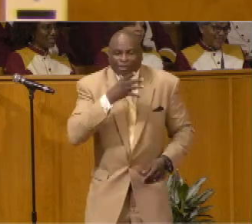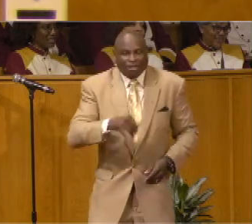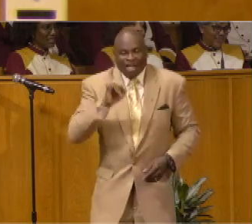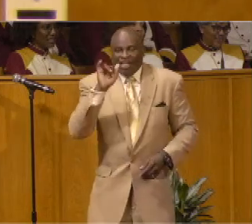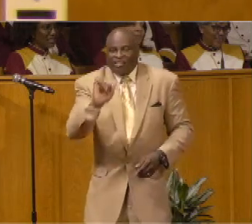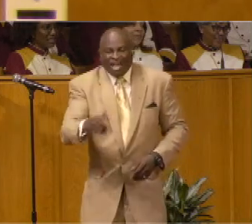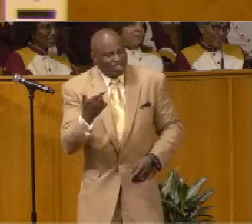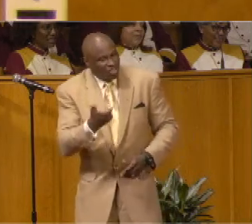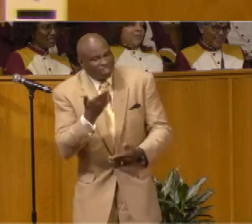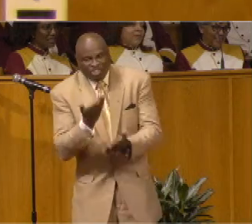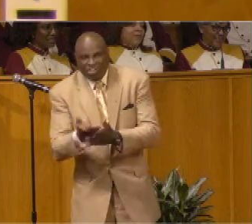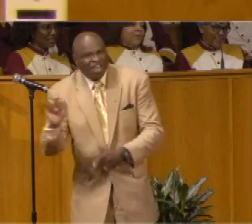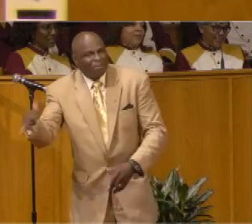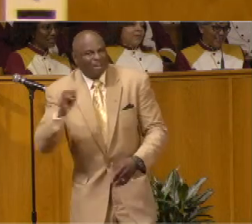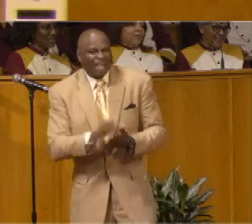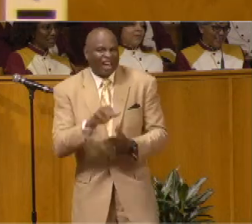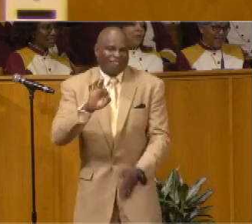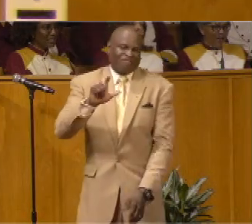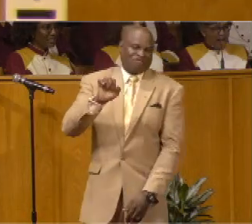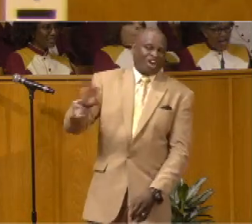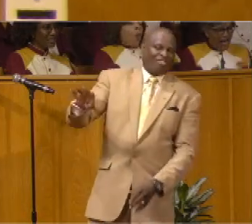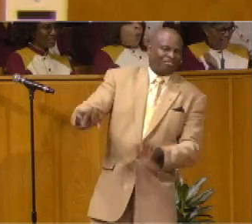that may look good, but it's a lot of fluff.